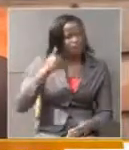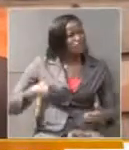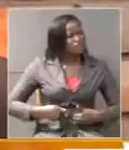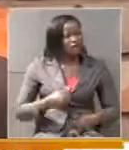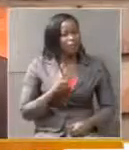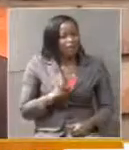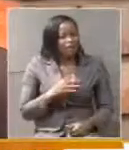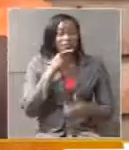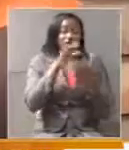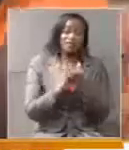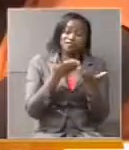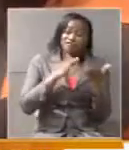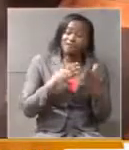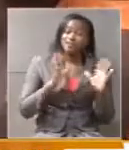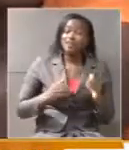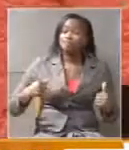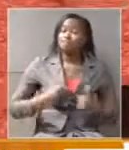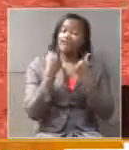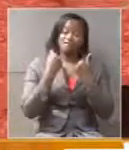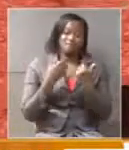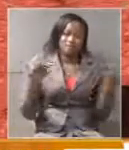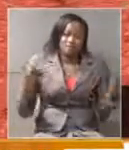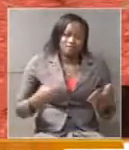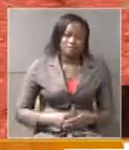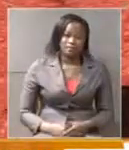whose husband died in a motor accident.